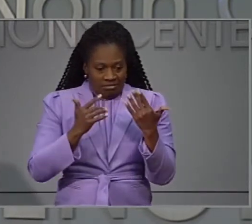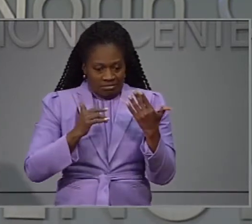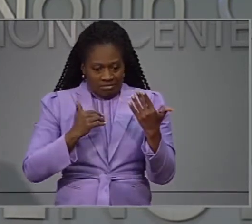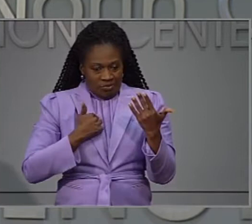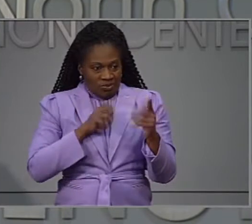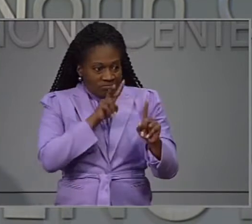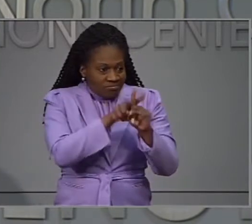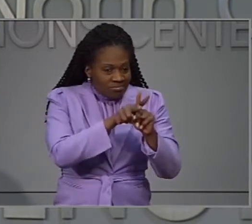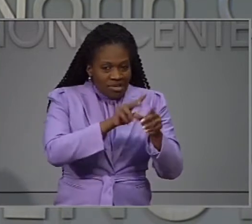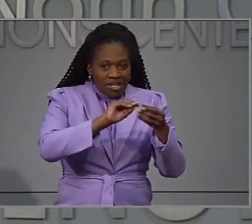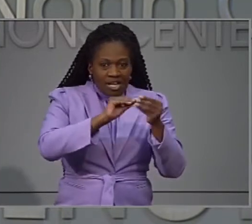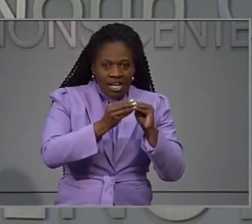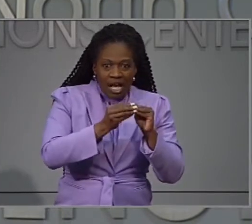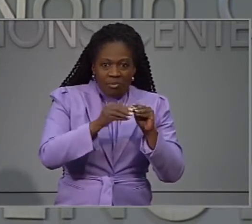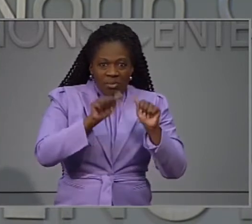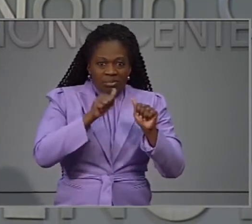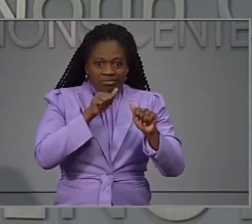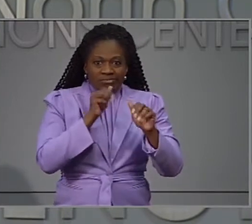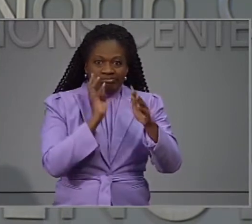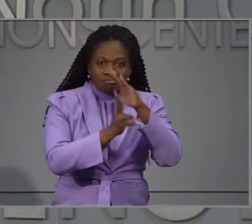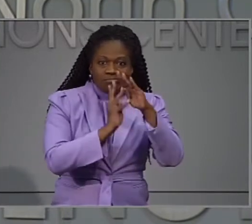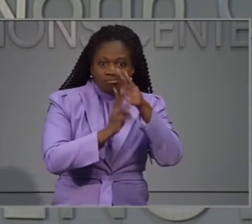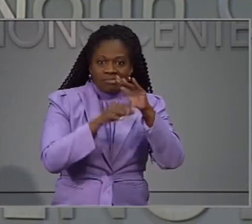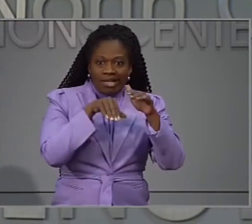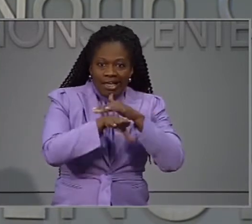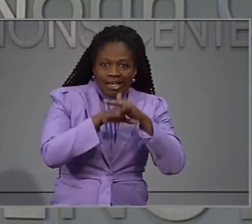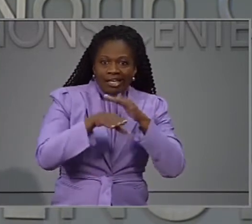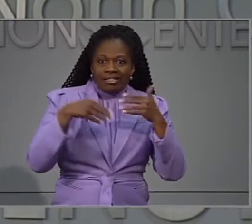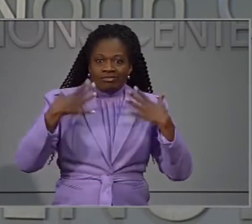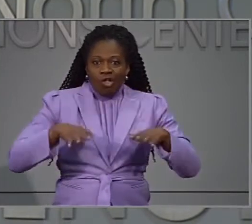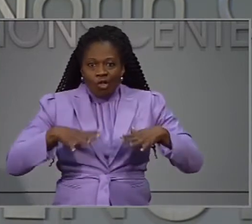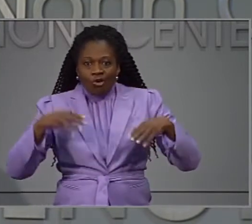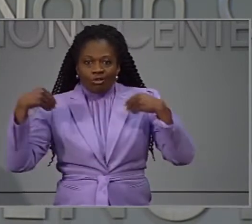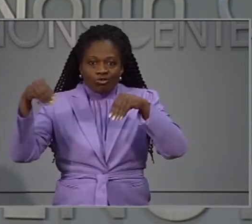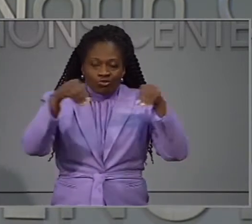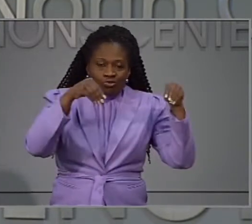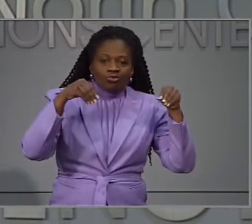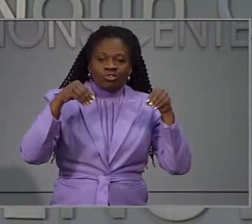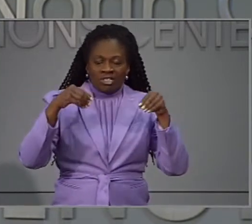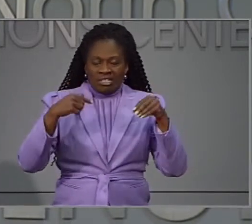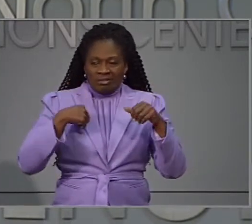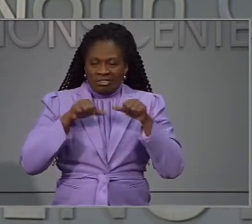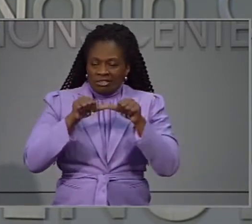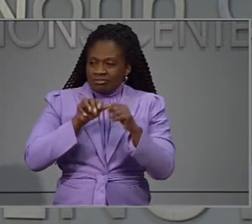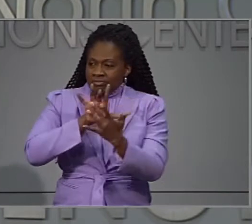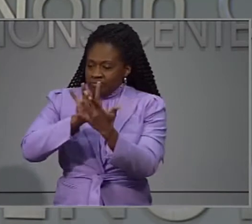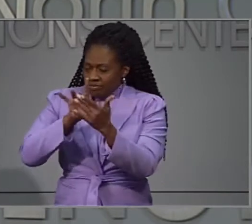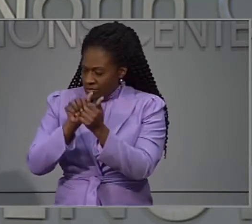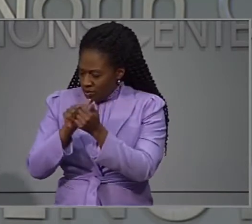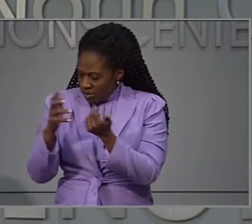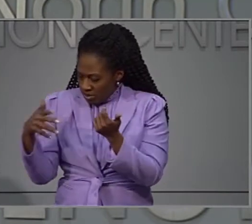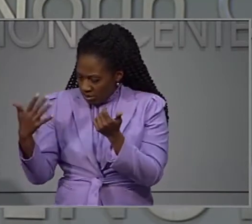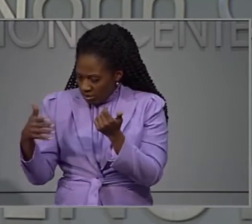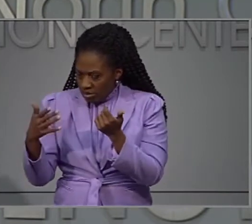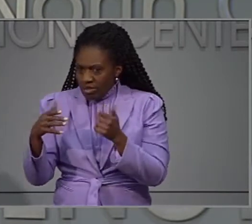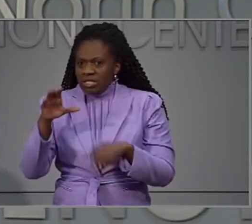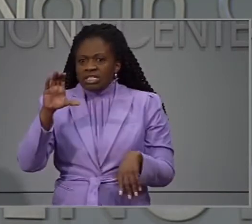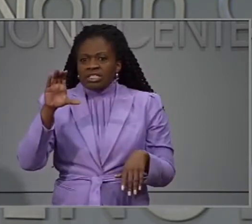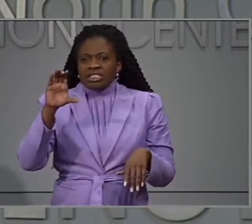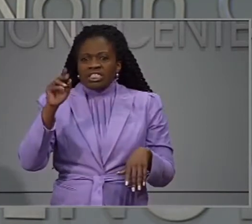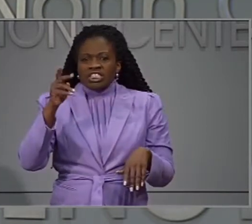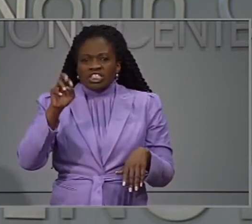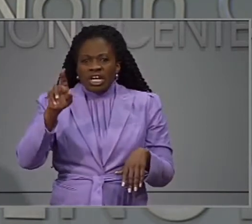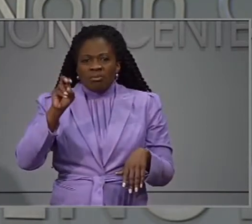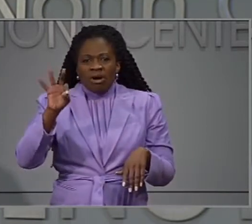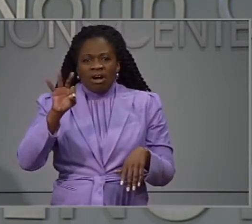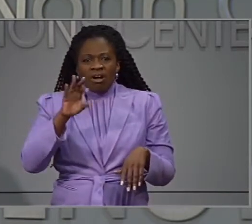on the number of occupants in retail stores. We've been in constant contact with the Chamber of